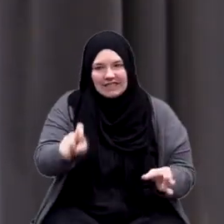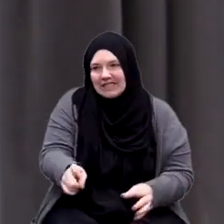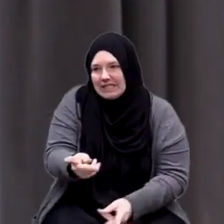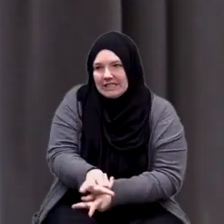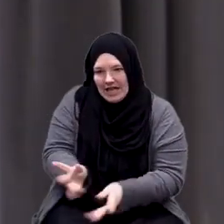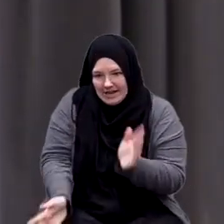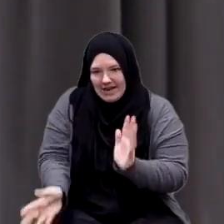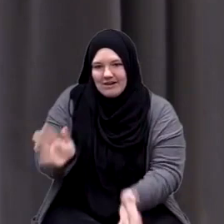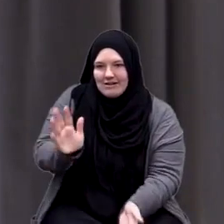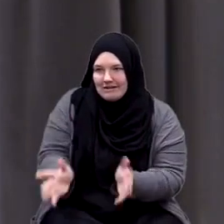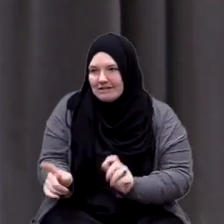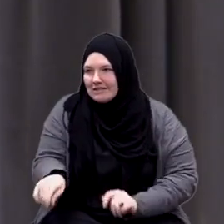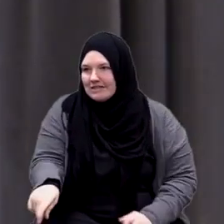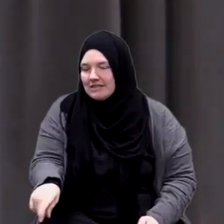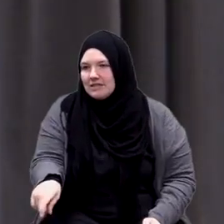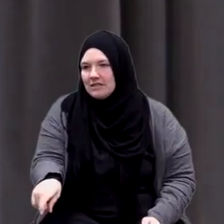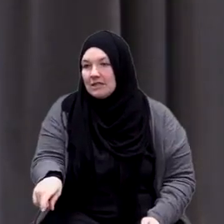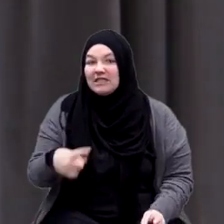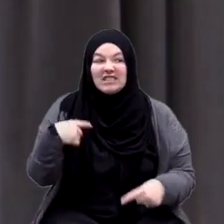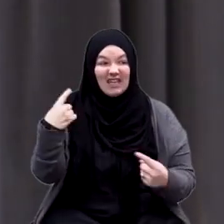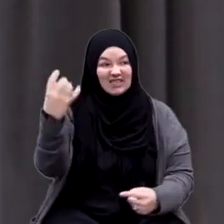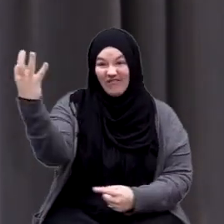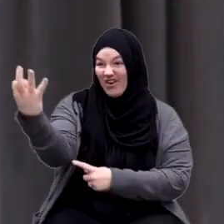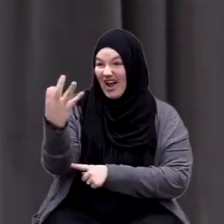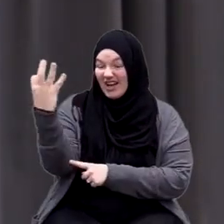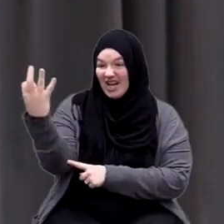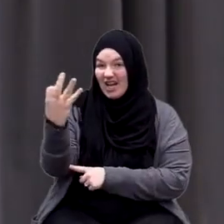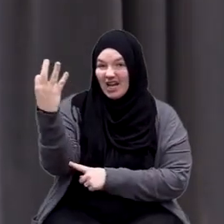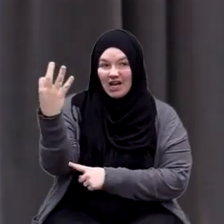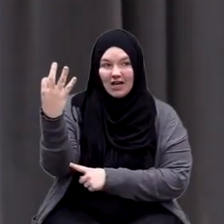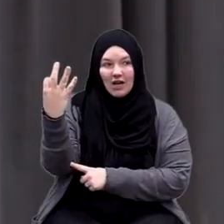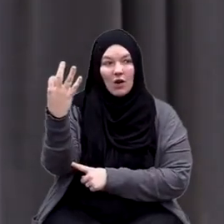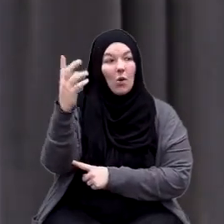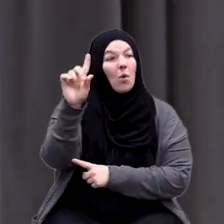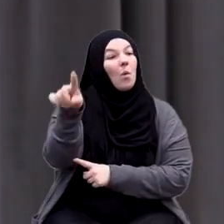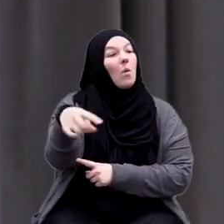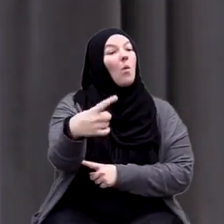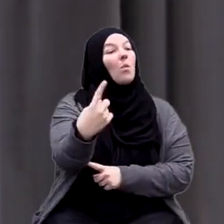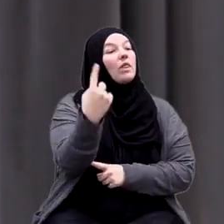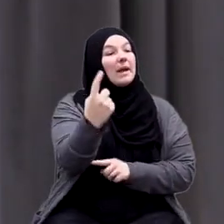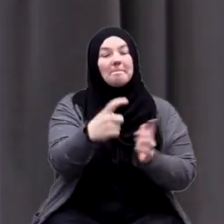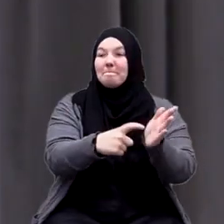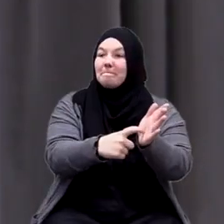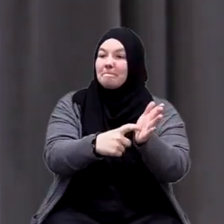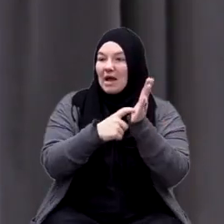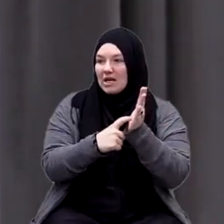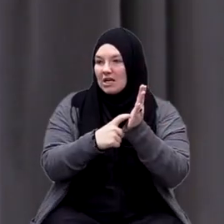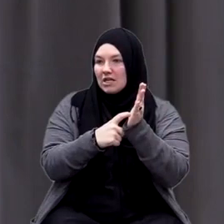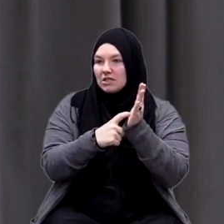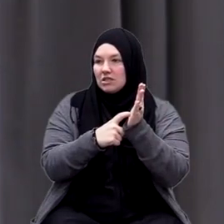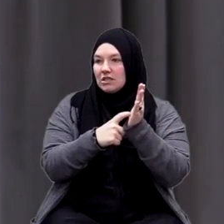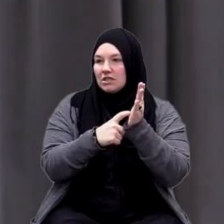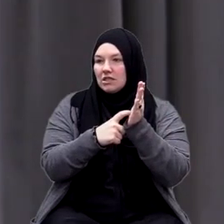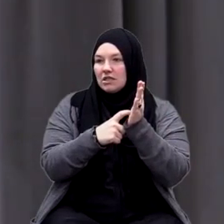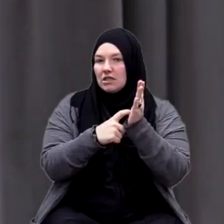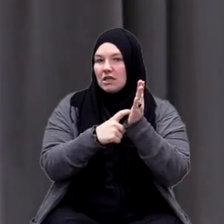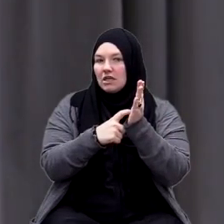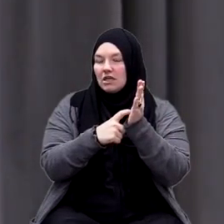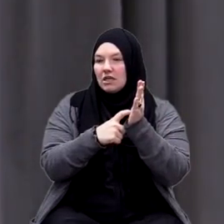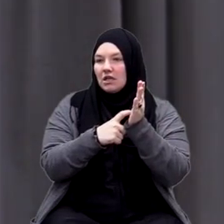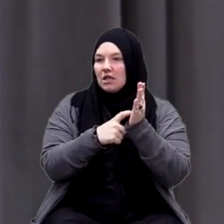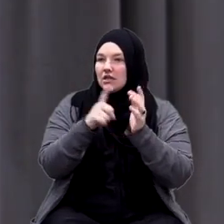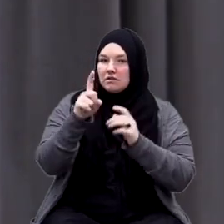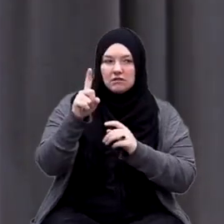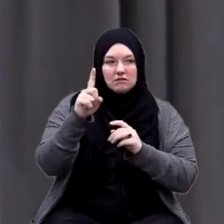them. And since Friday is the only mandatory educational forum for a